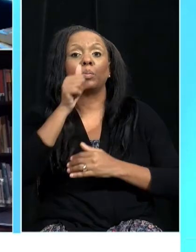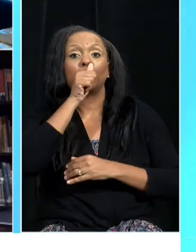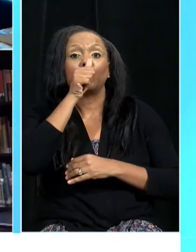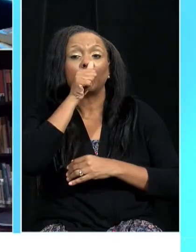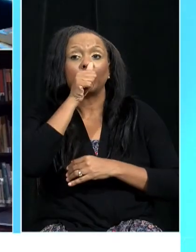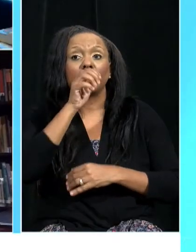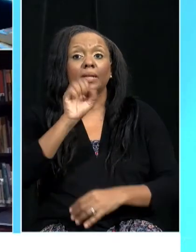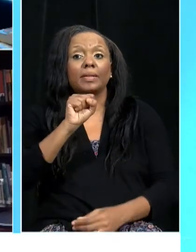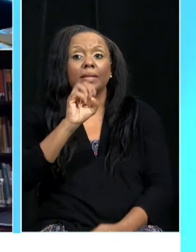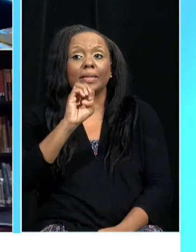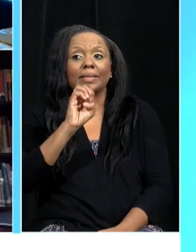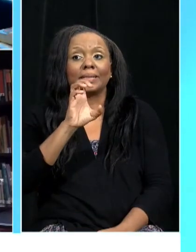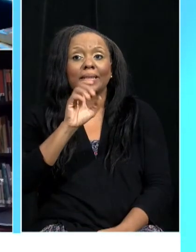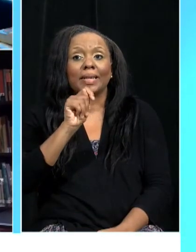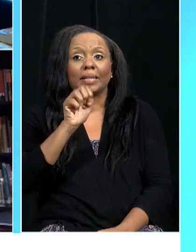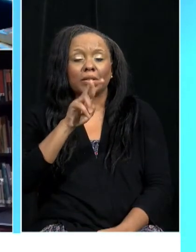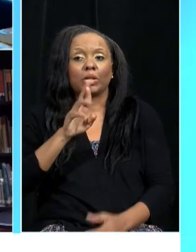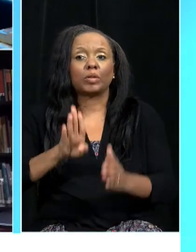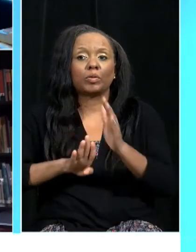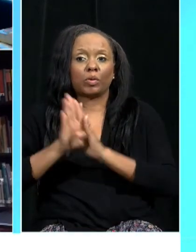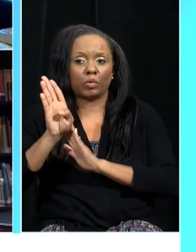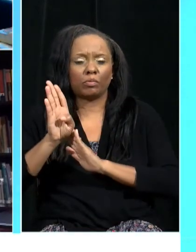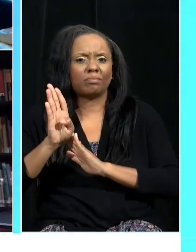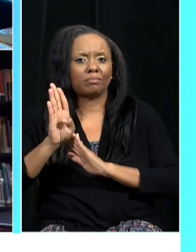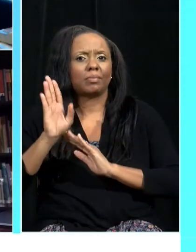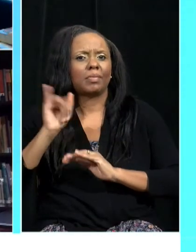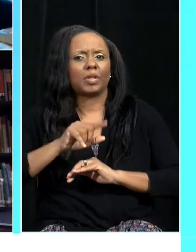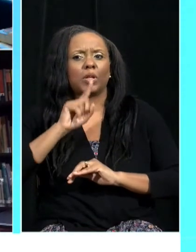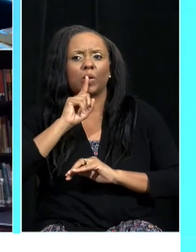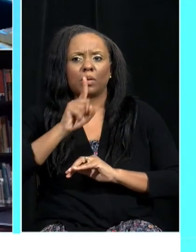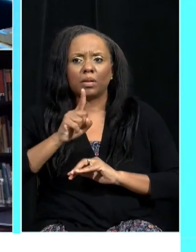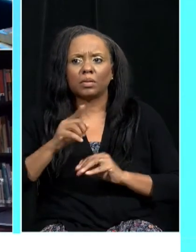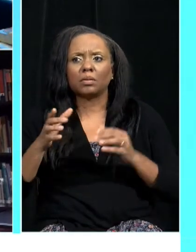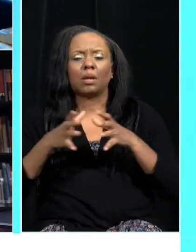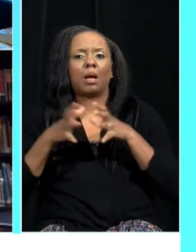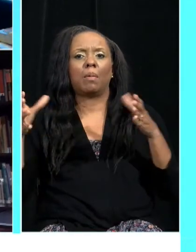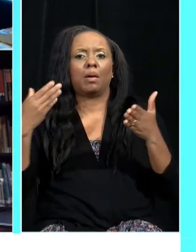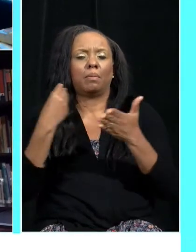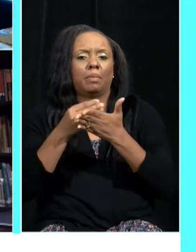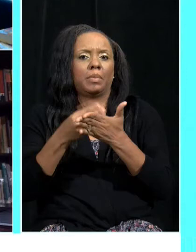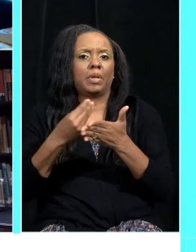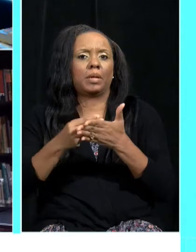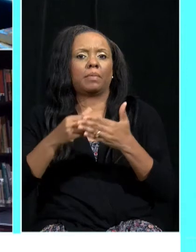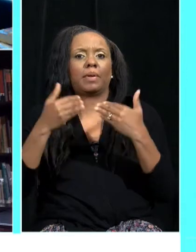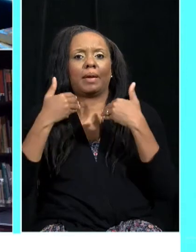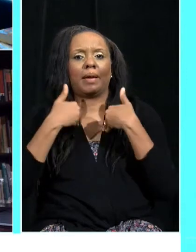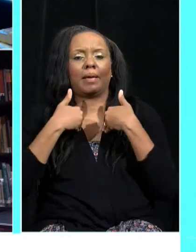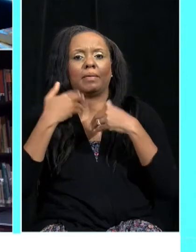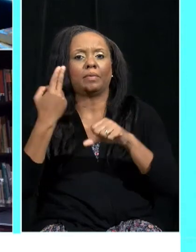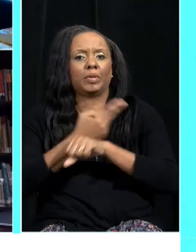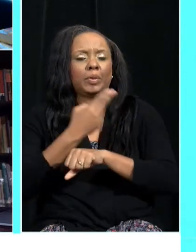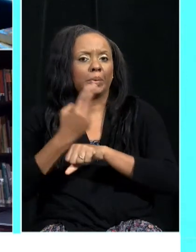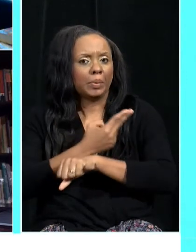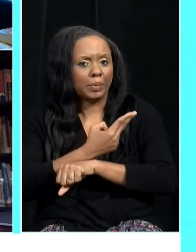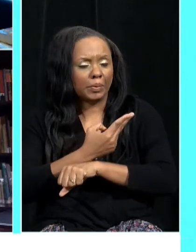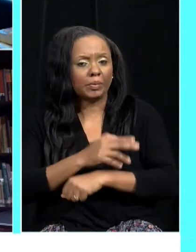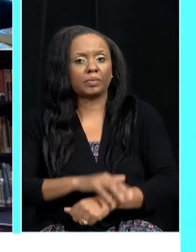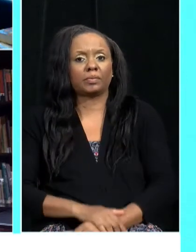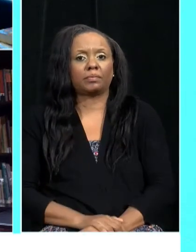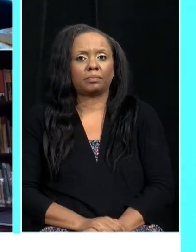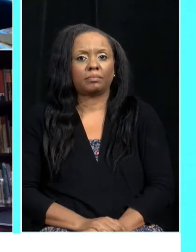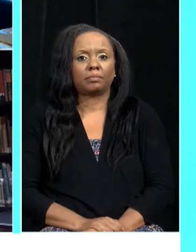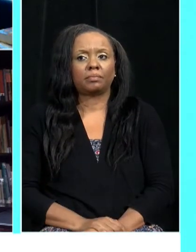it's just a reality of the amount of financial space that the government had. And in a